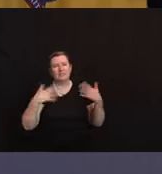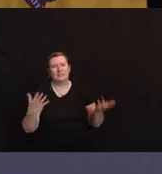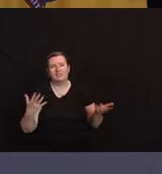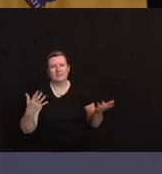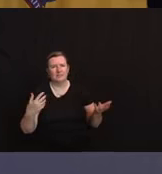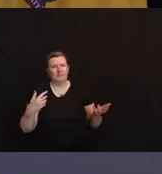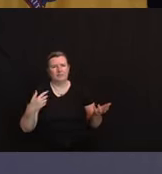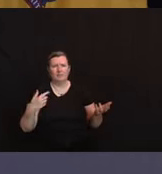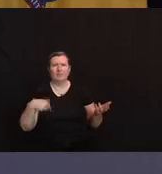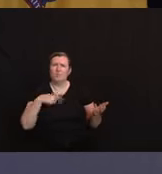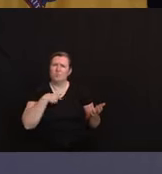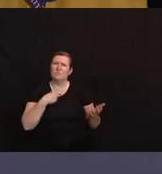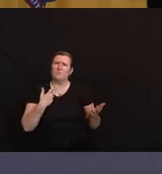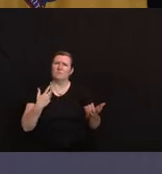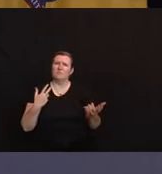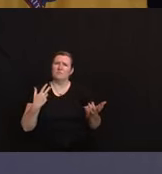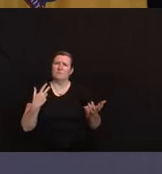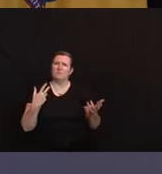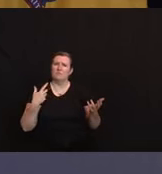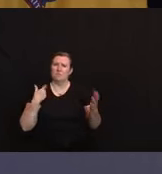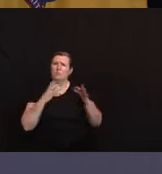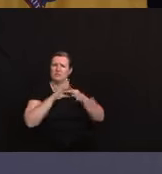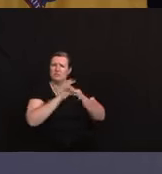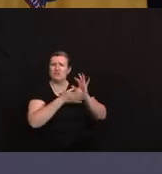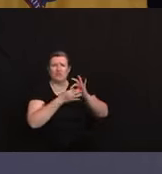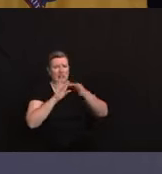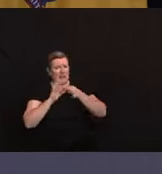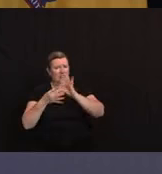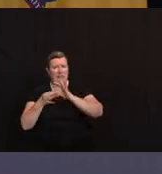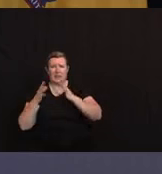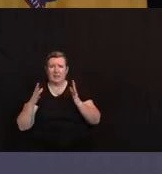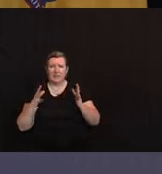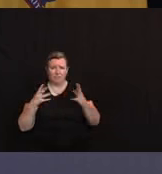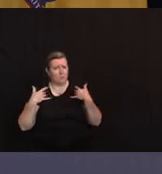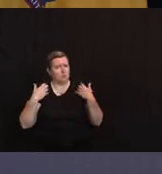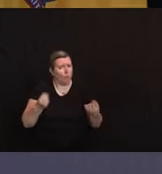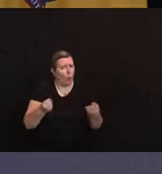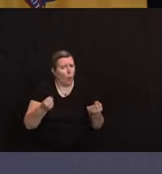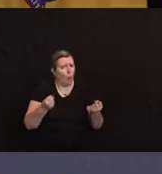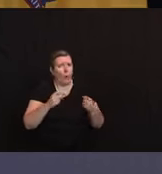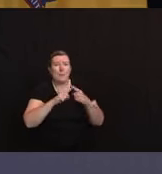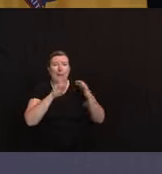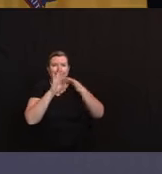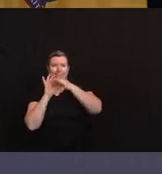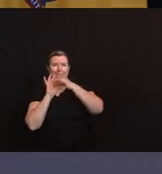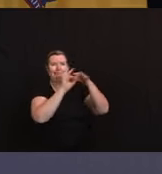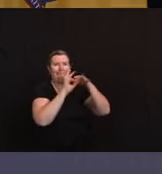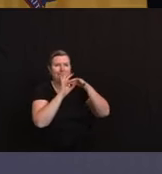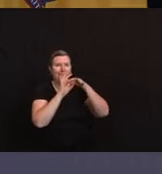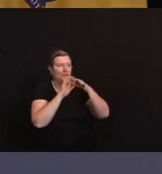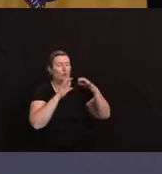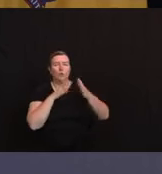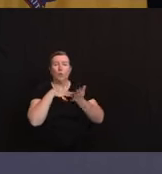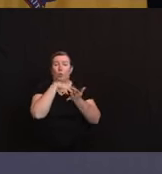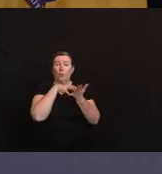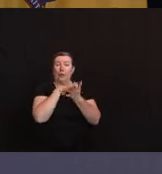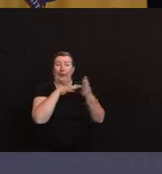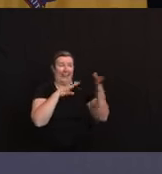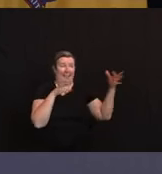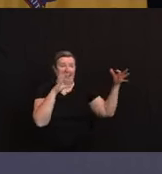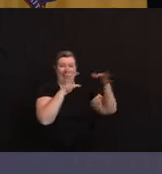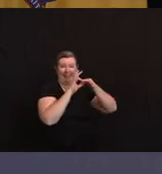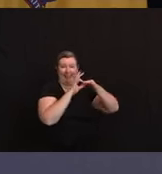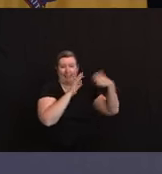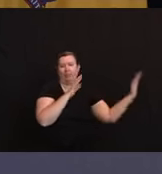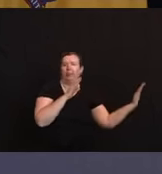So I wrote, Governor Christie. Yeah, I did see that. So I would just say a